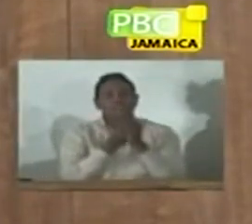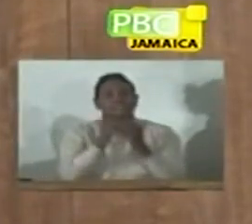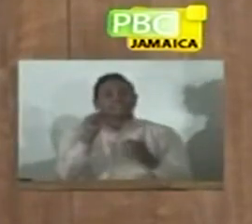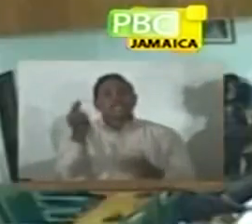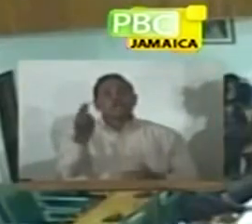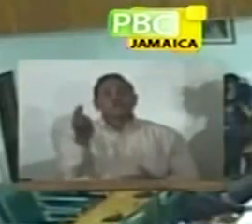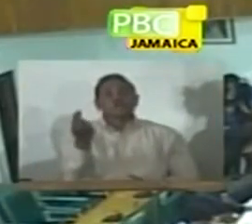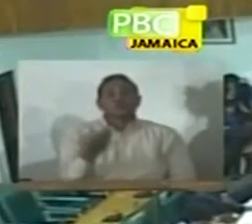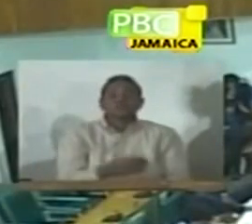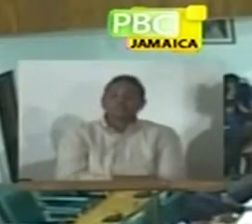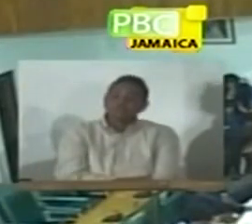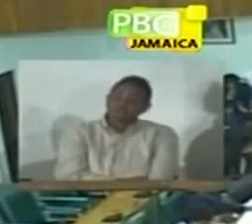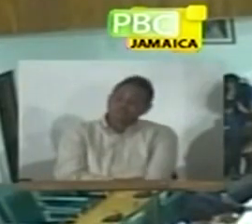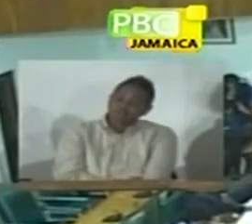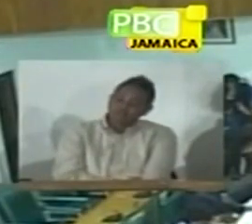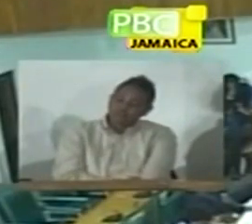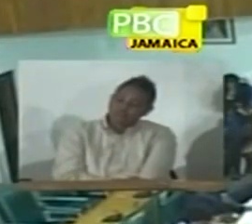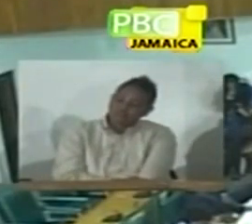is going